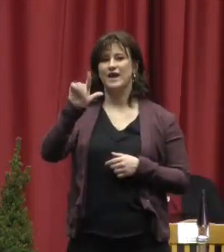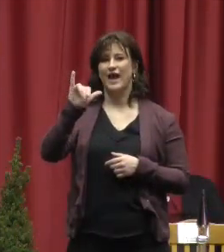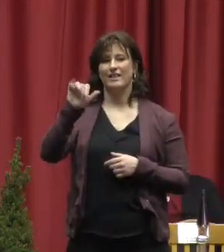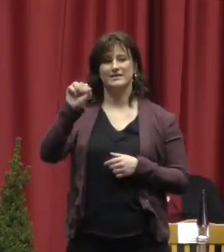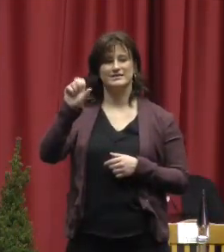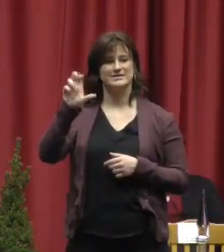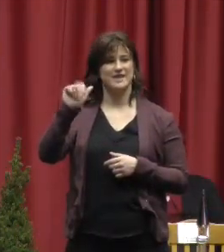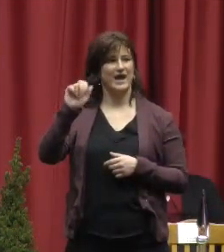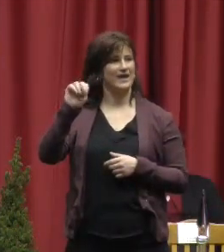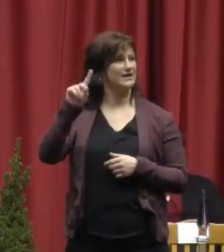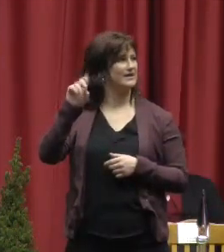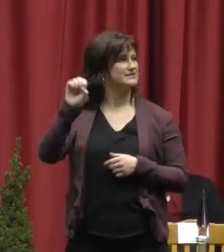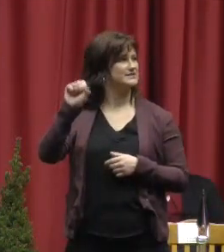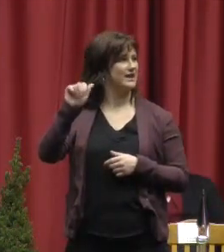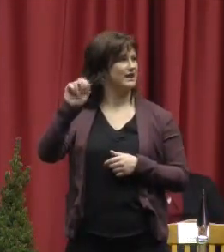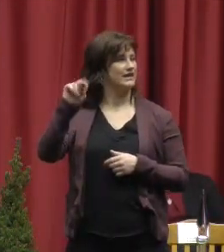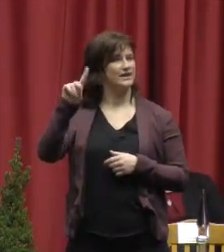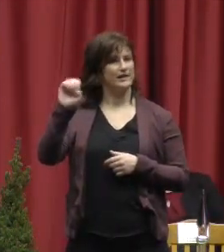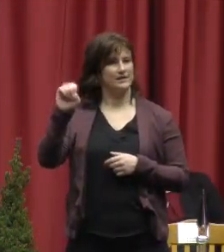Alexanderson,